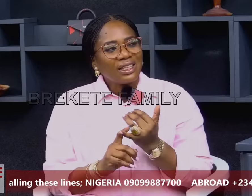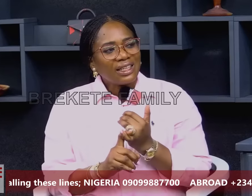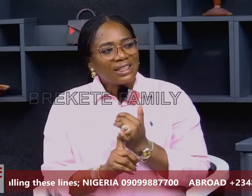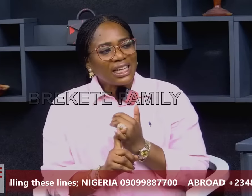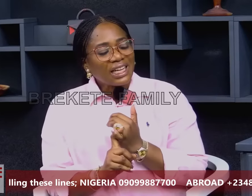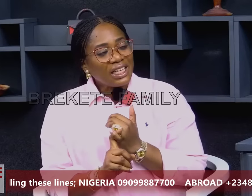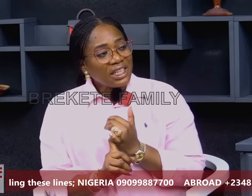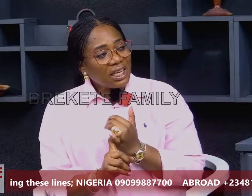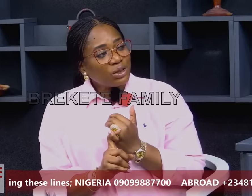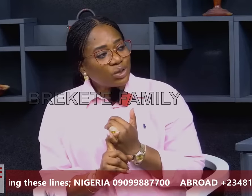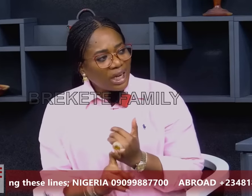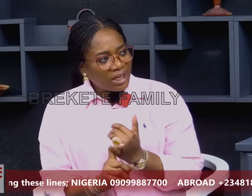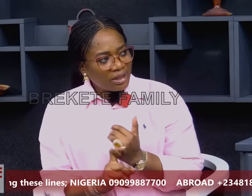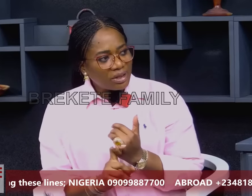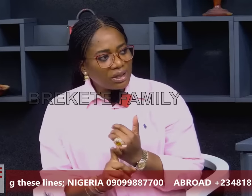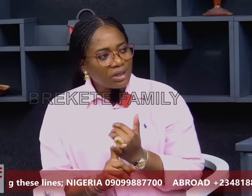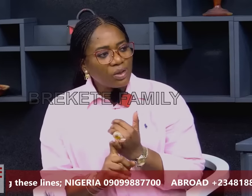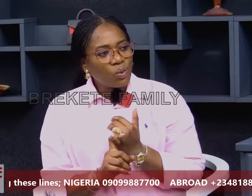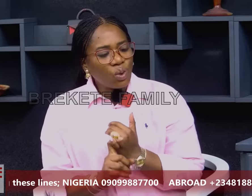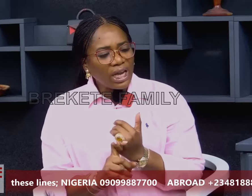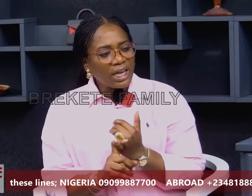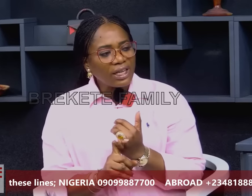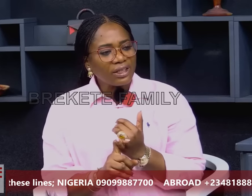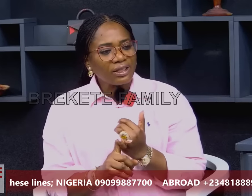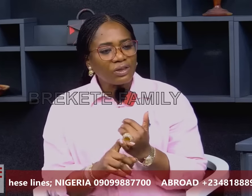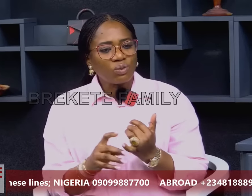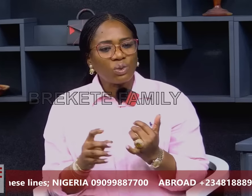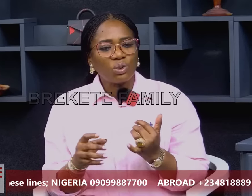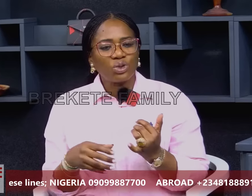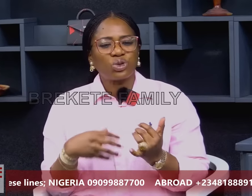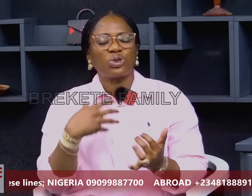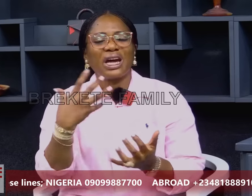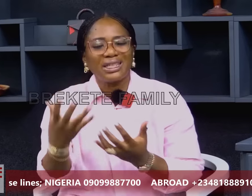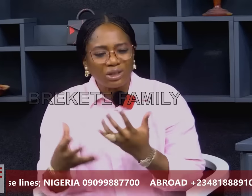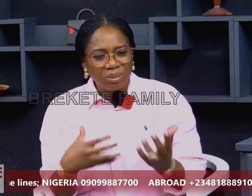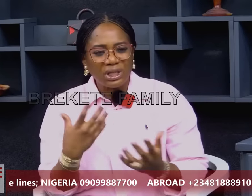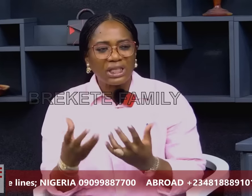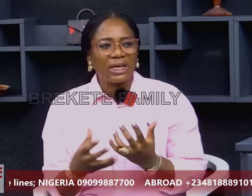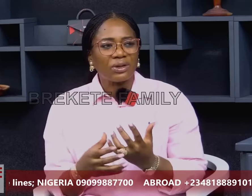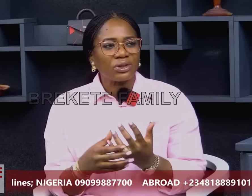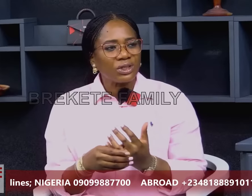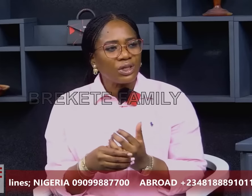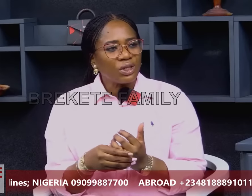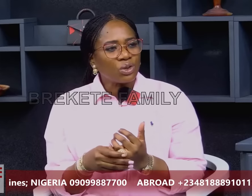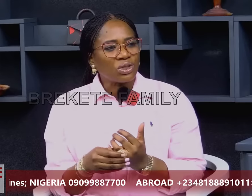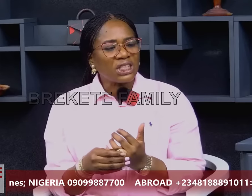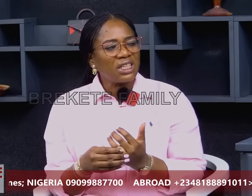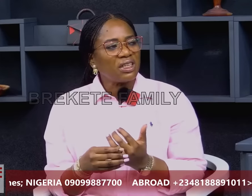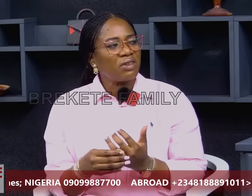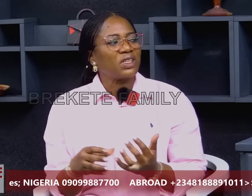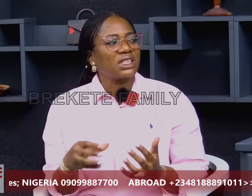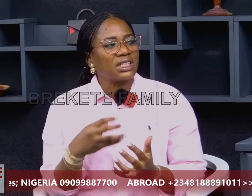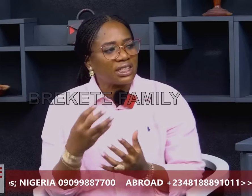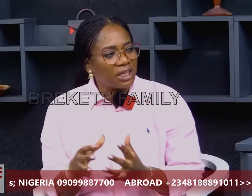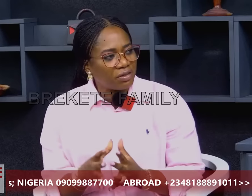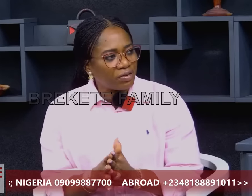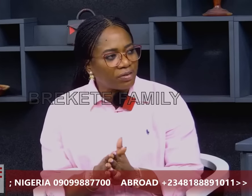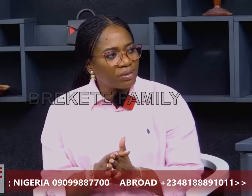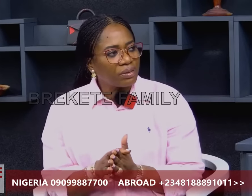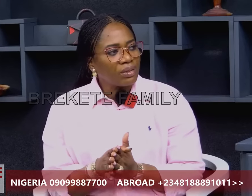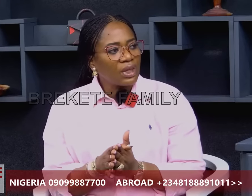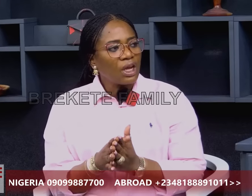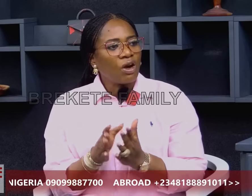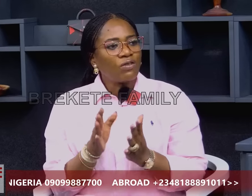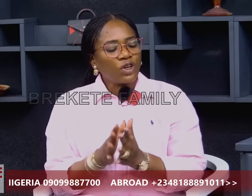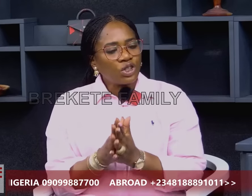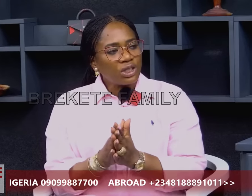saying there are clinical trials where we will try something out to see if it is